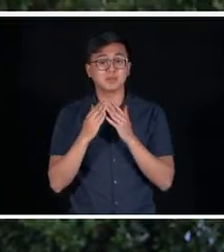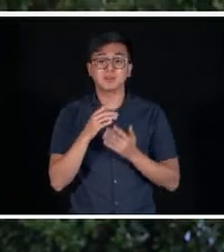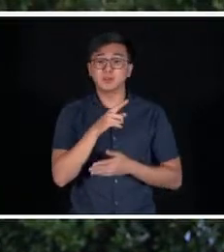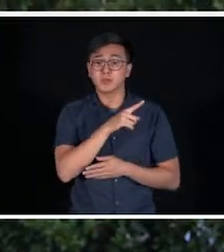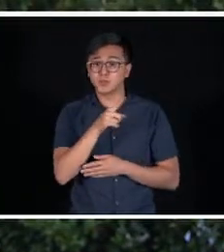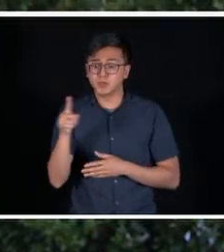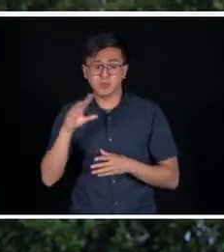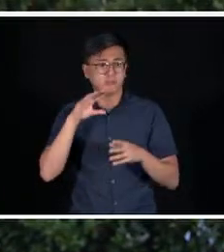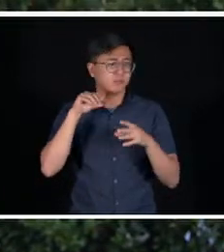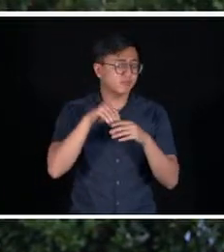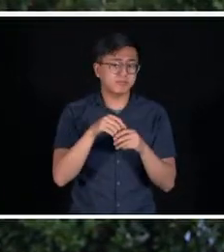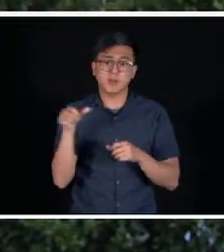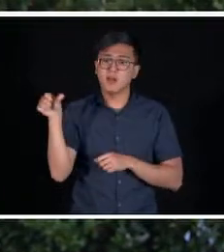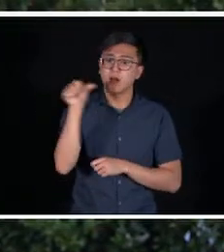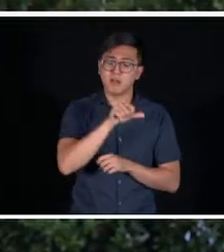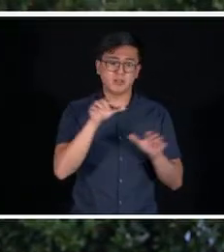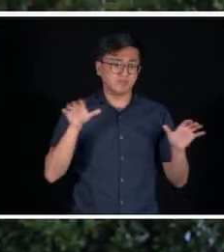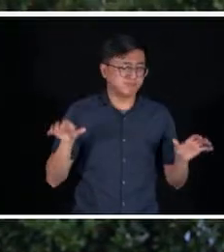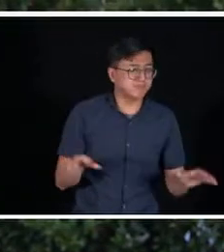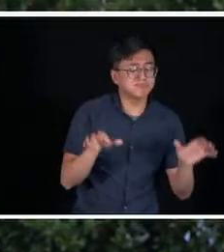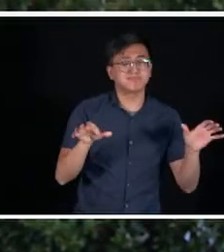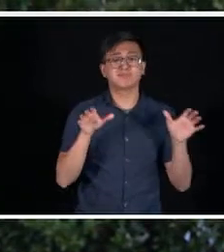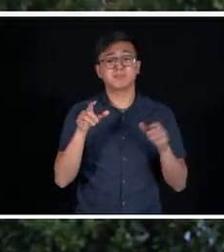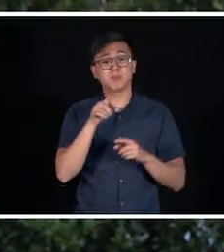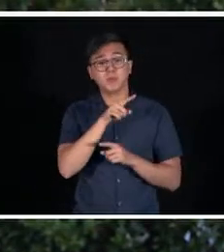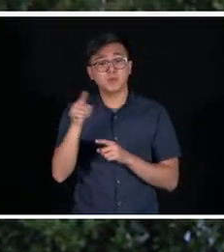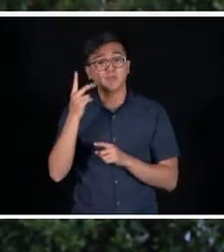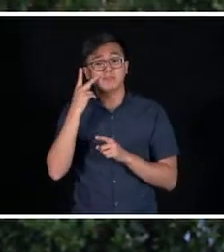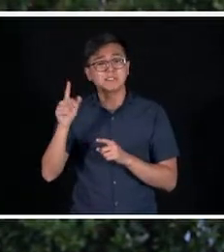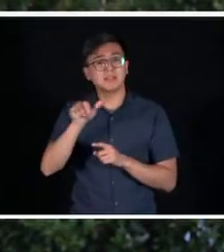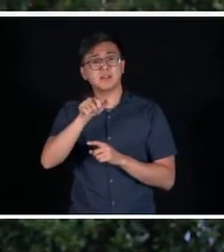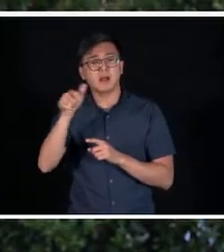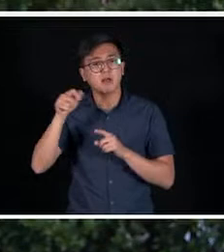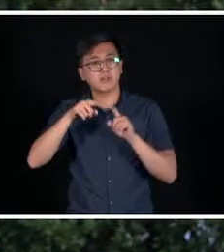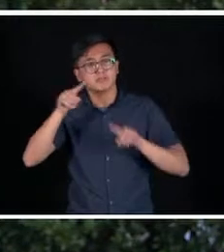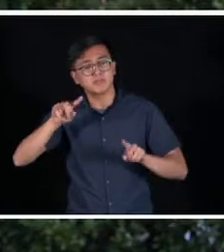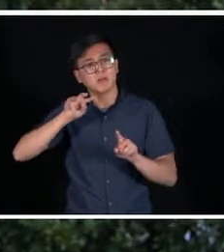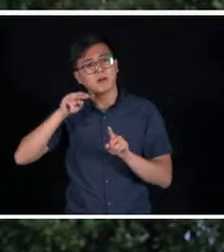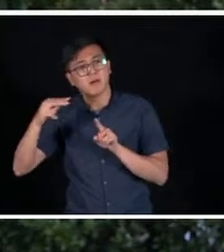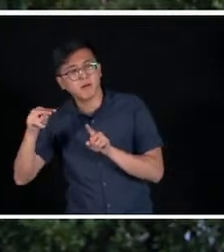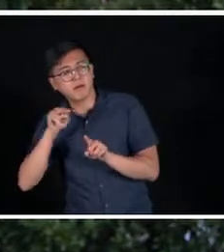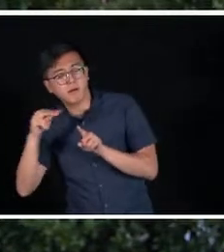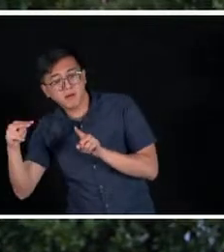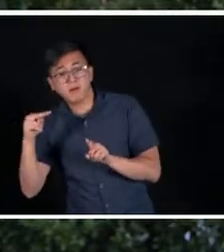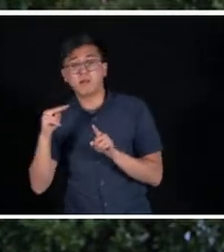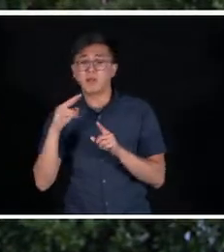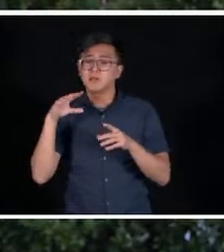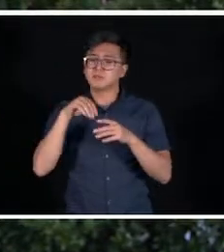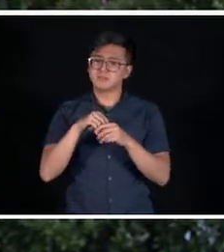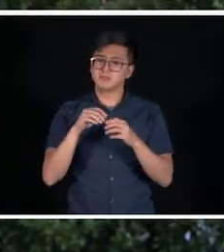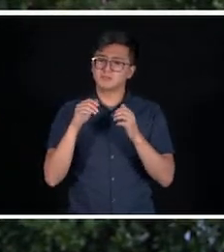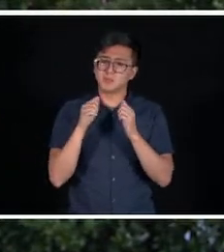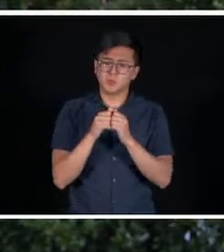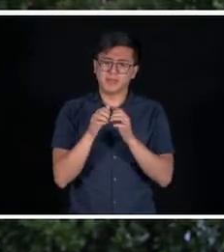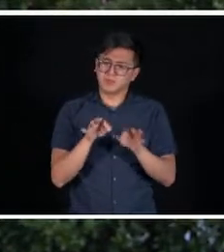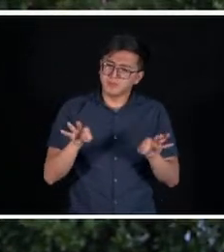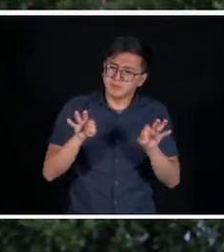extracurricular activities, embraced diverse perspectives, and engaged in meaningful discussions